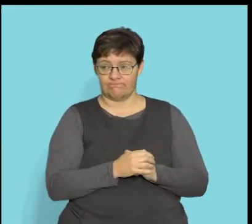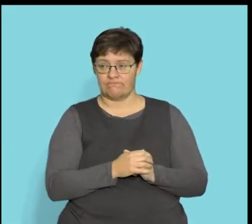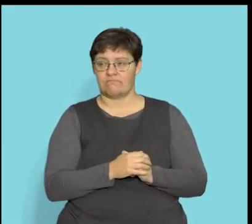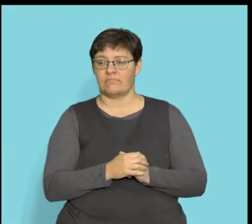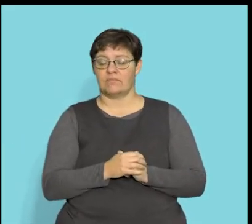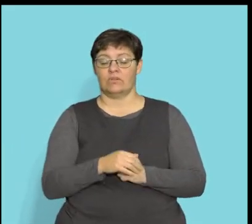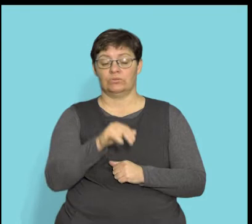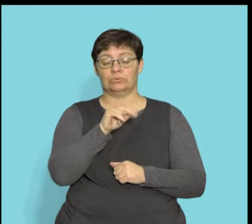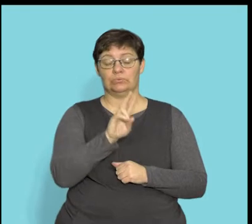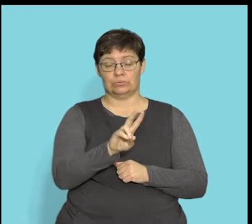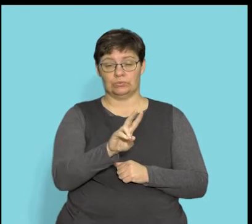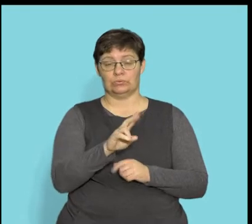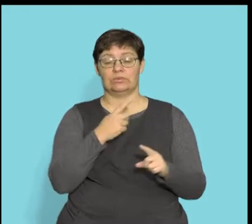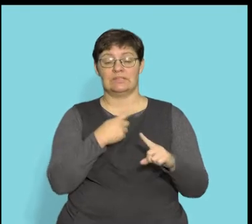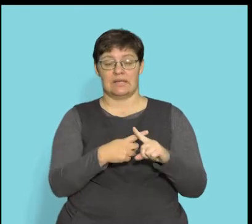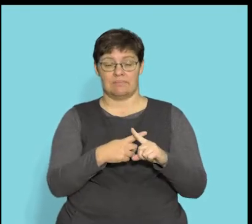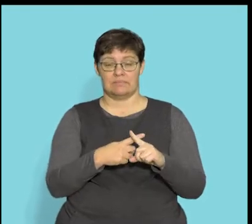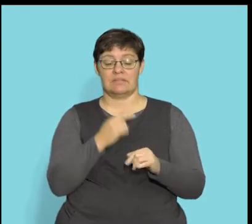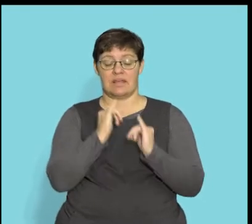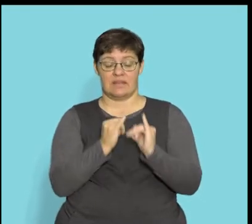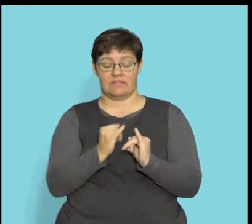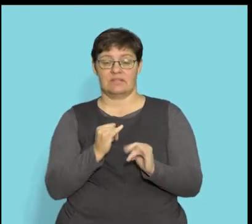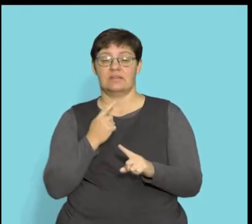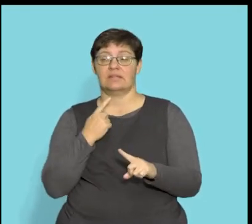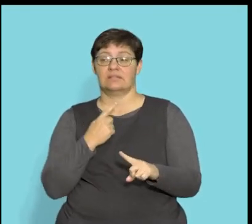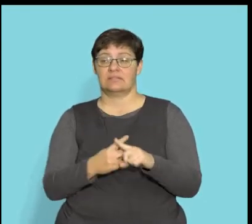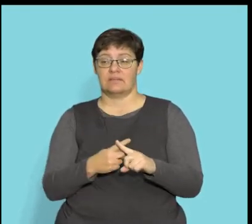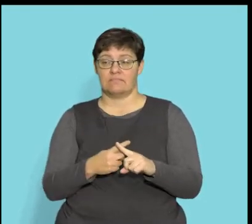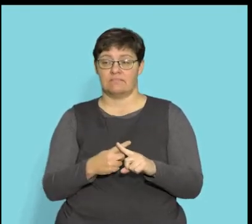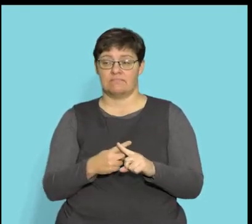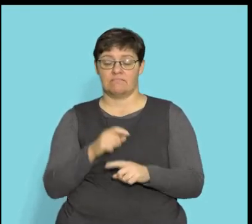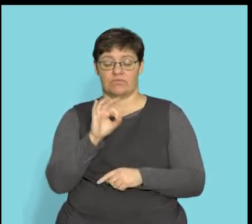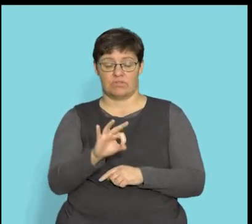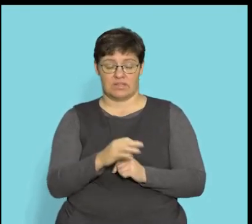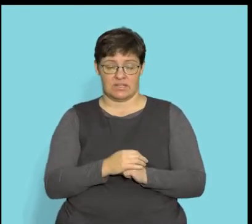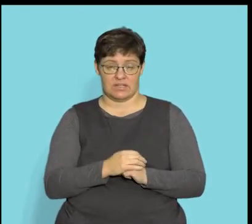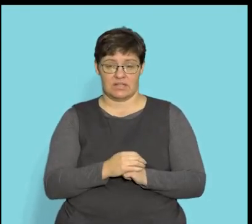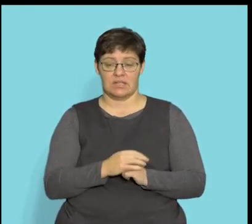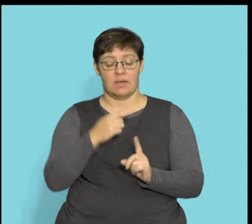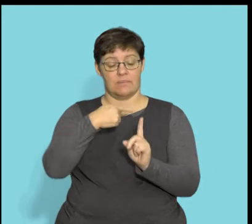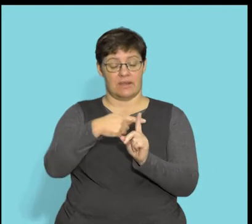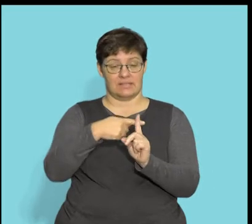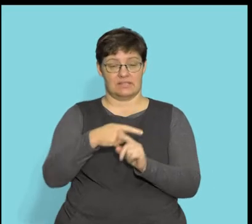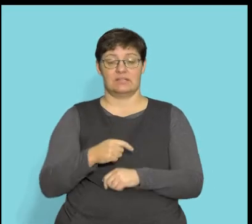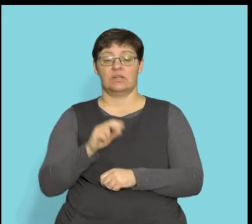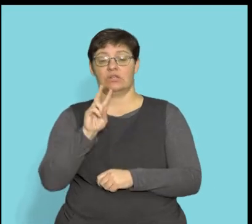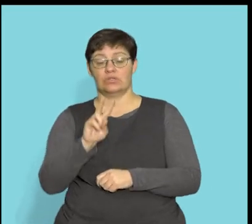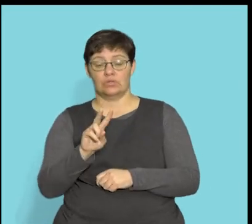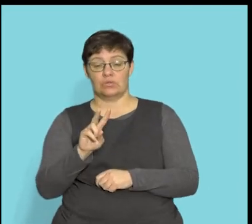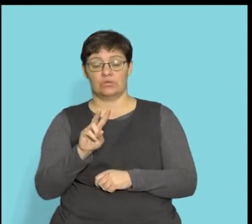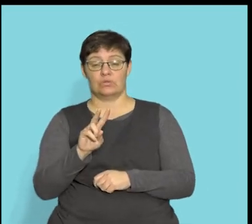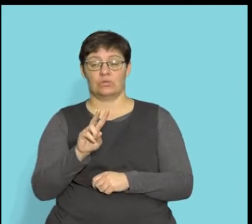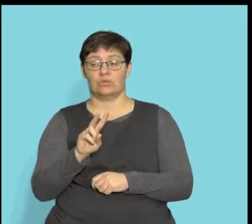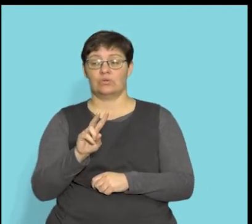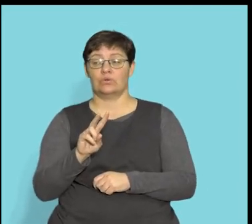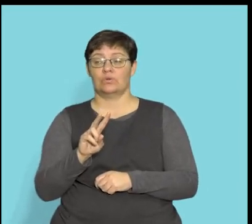So I'm going to have 2 times 11 times 3 plus 2